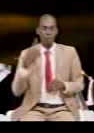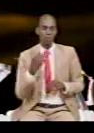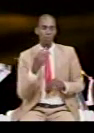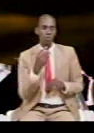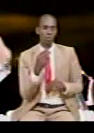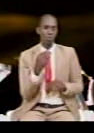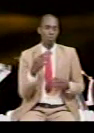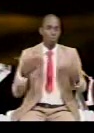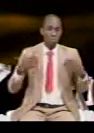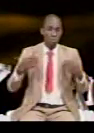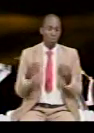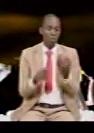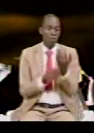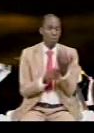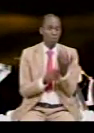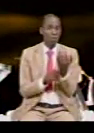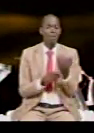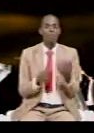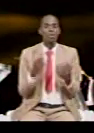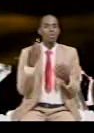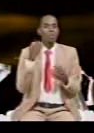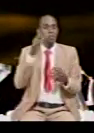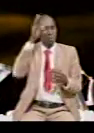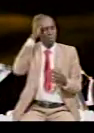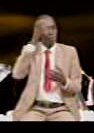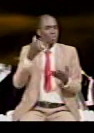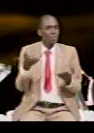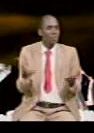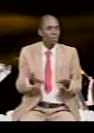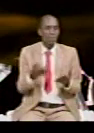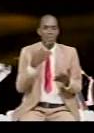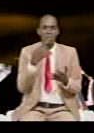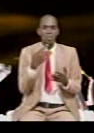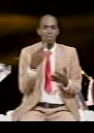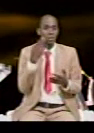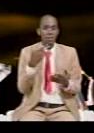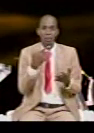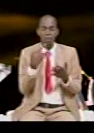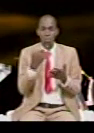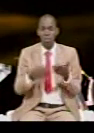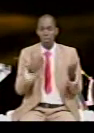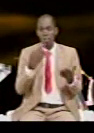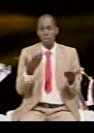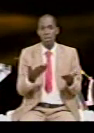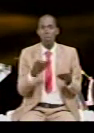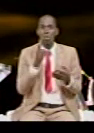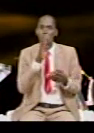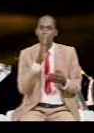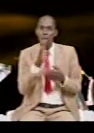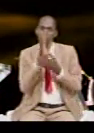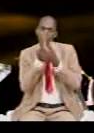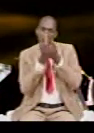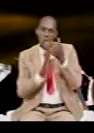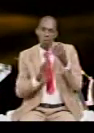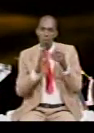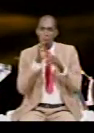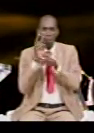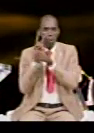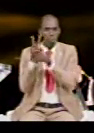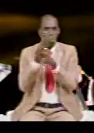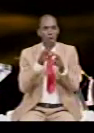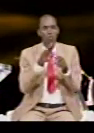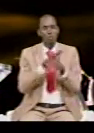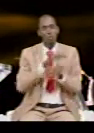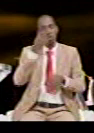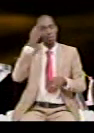so the devil here, he says, "Be sober, be vigilant, because your adversary, the